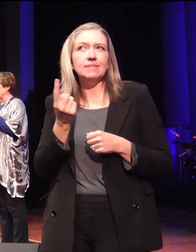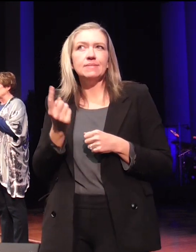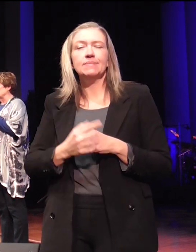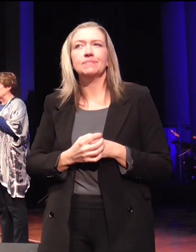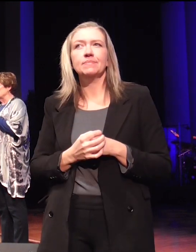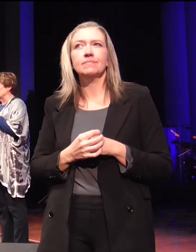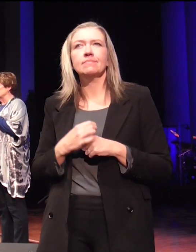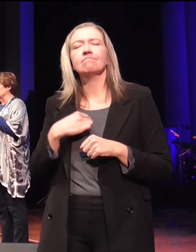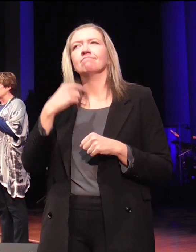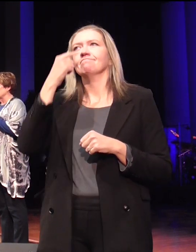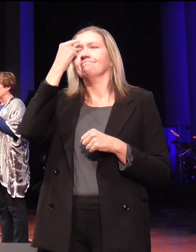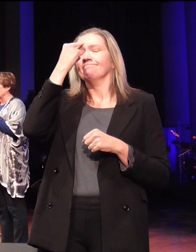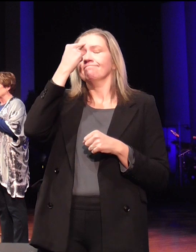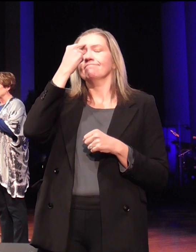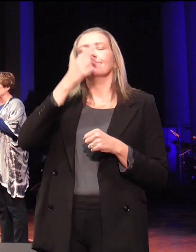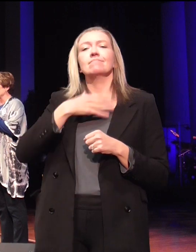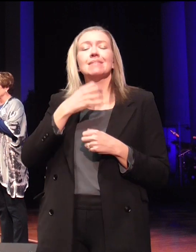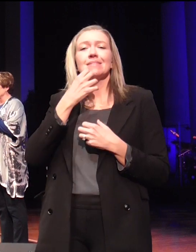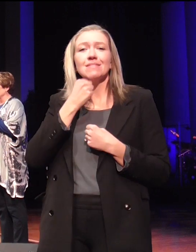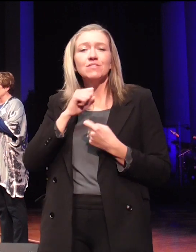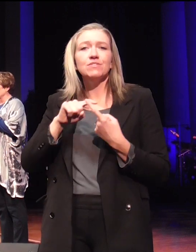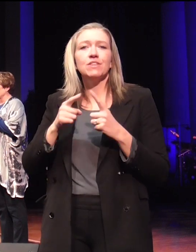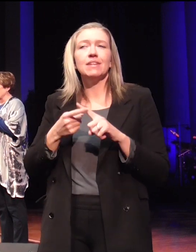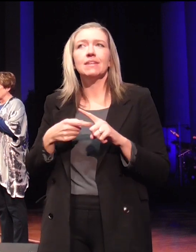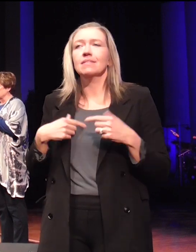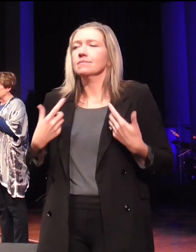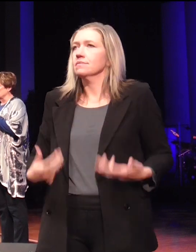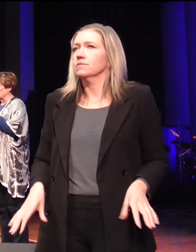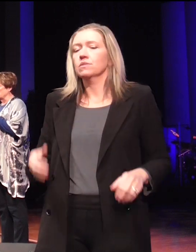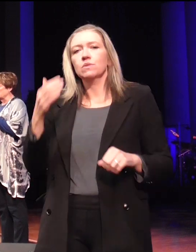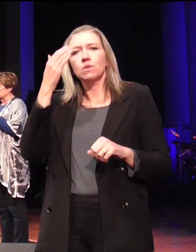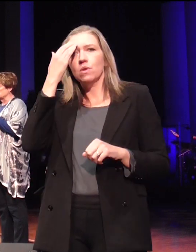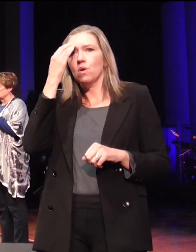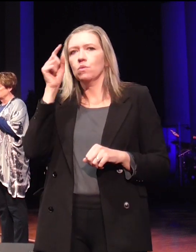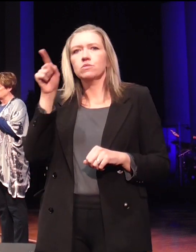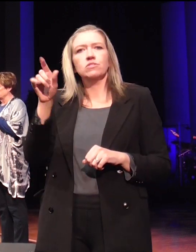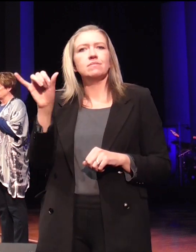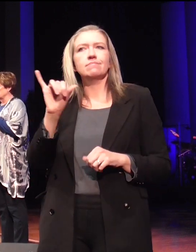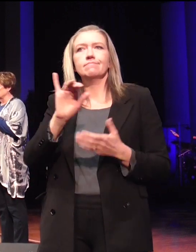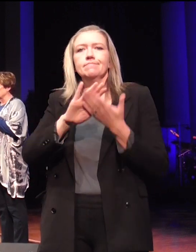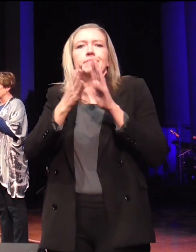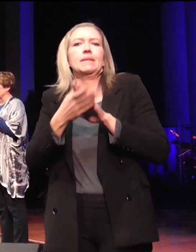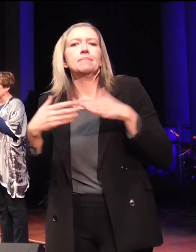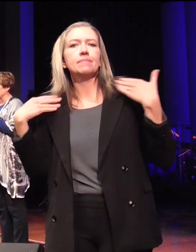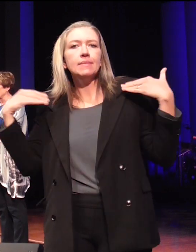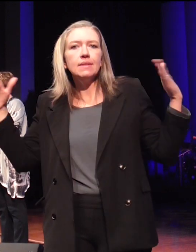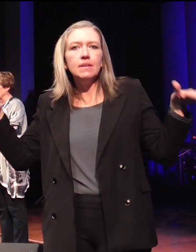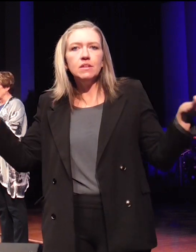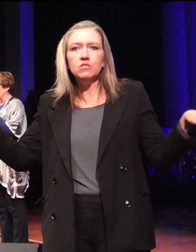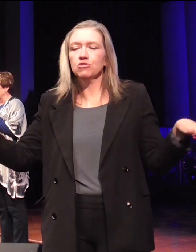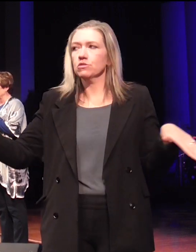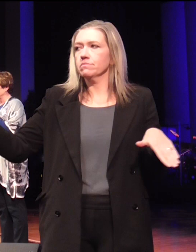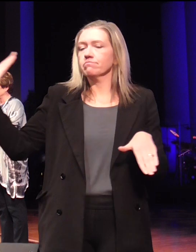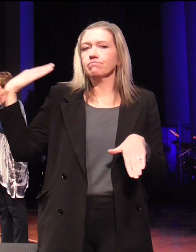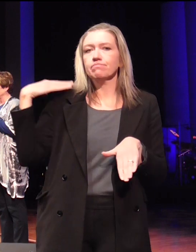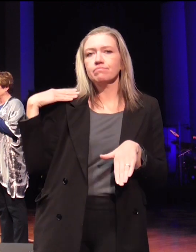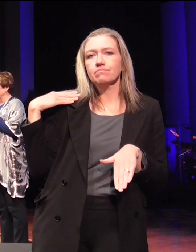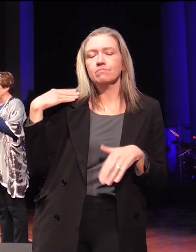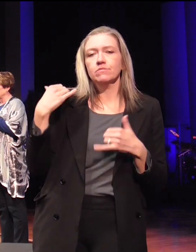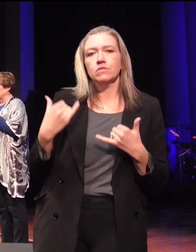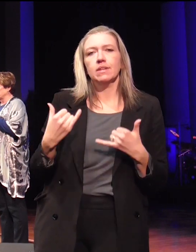dear friend, I know she is the angel wings that are touching me right